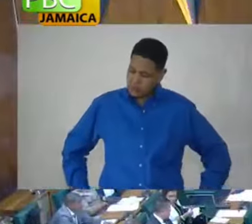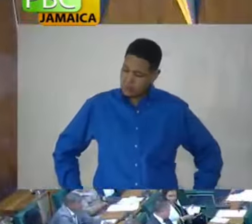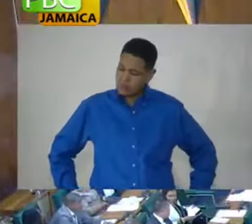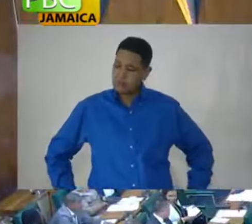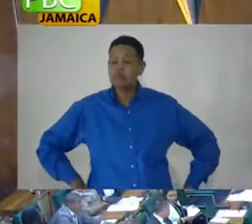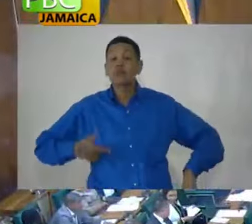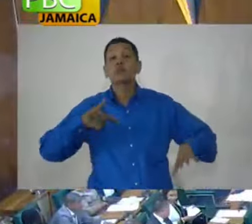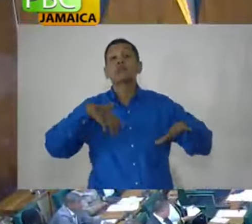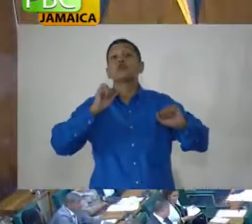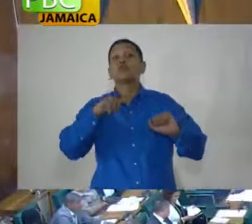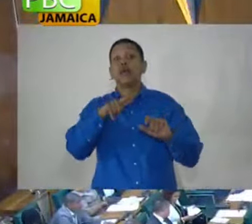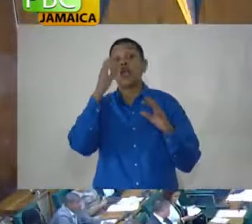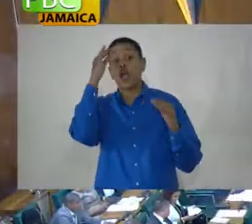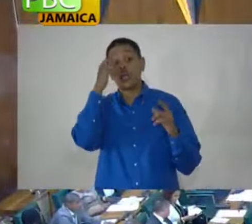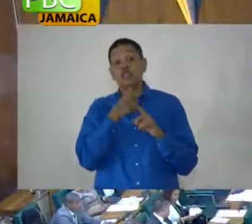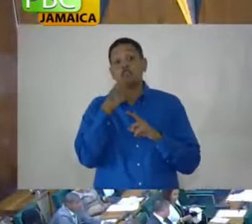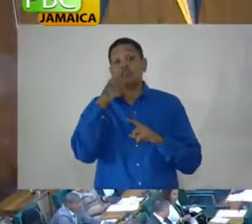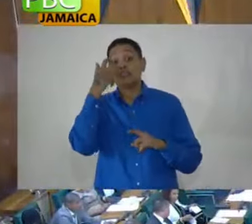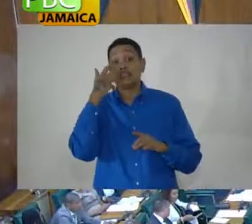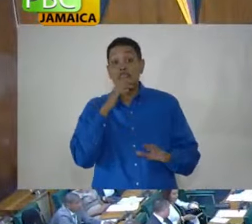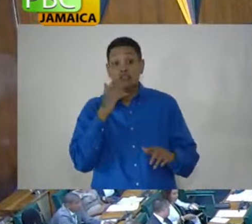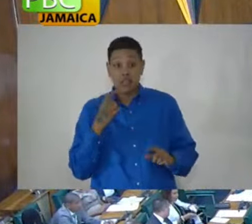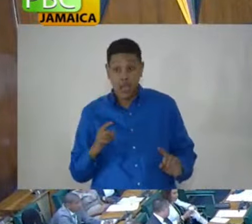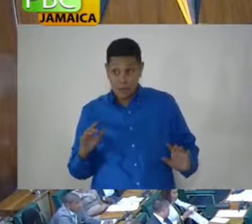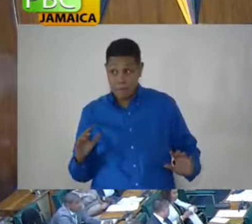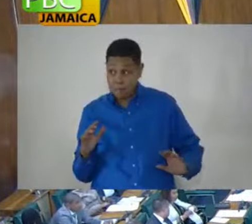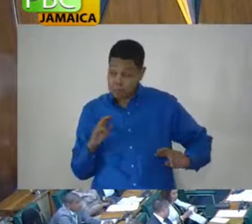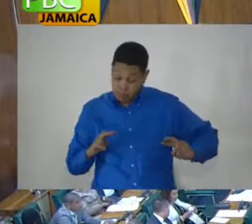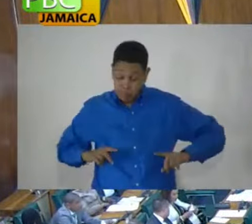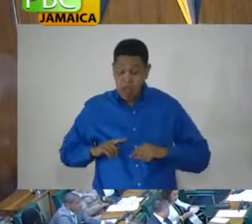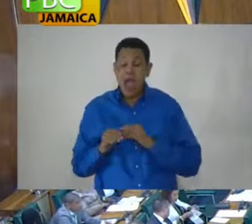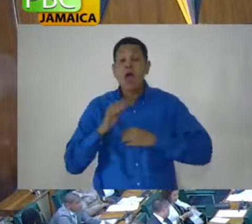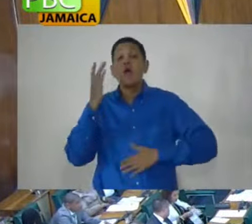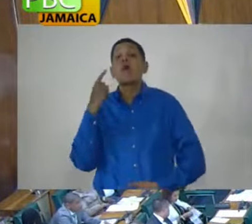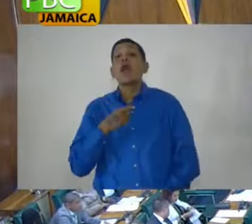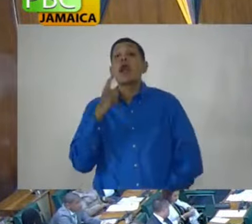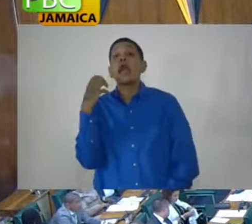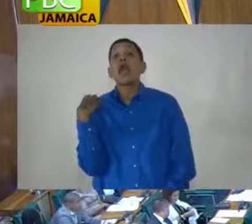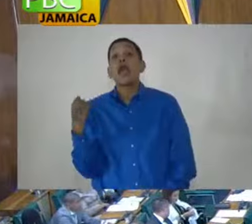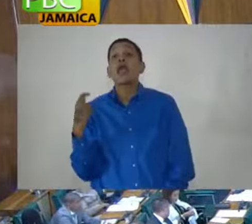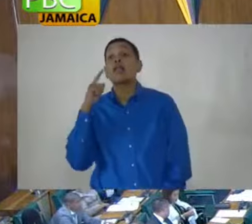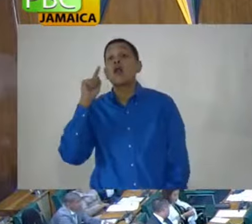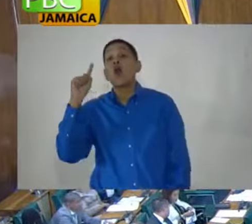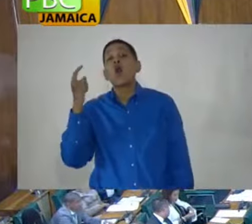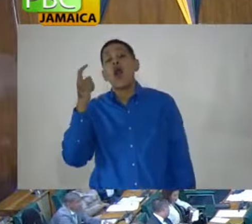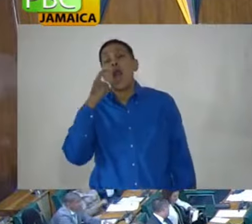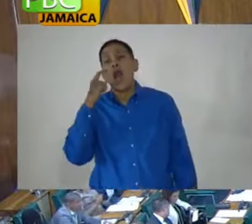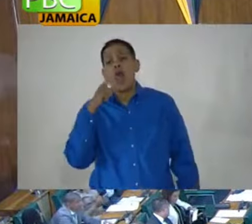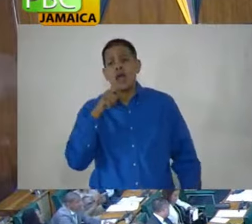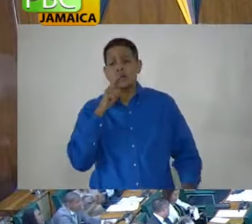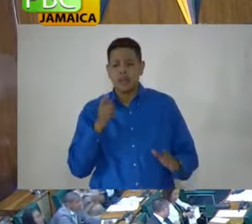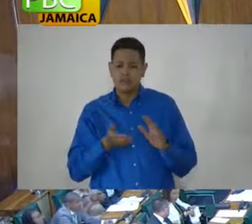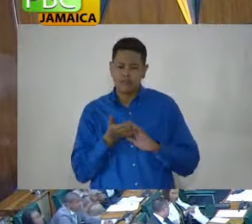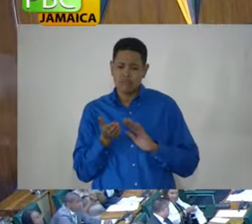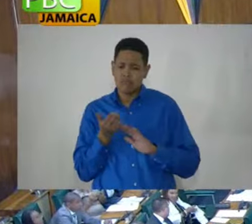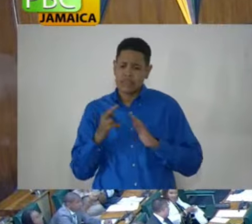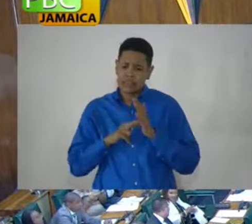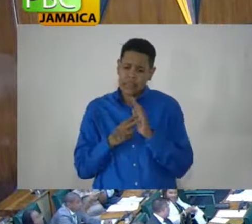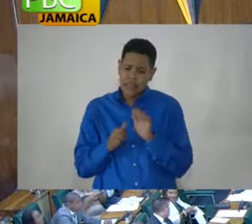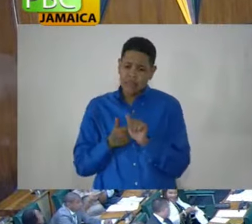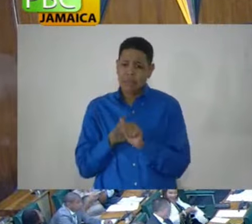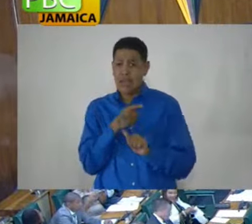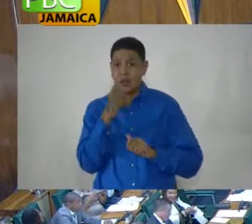We took that concern seriously, and because health has always been the underlying intent of